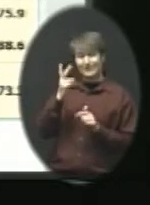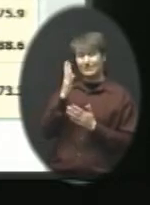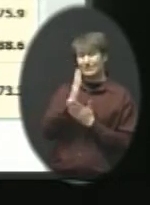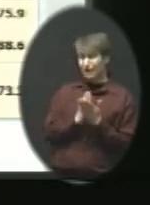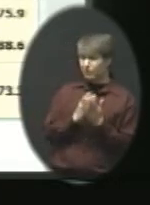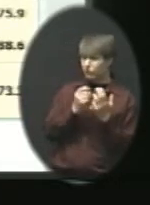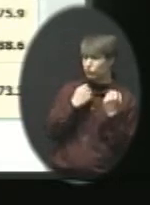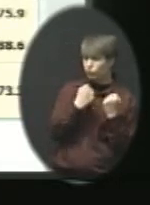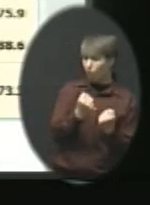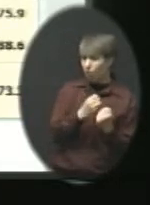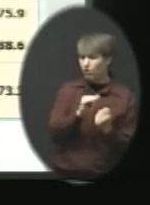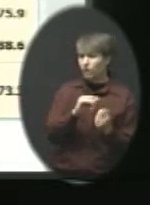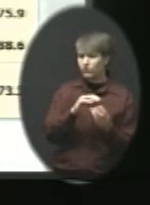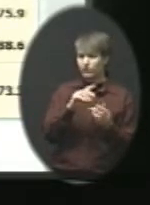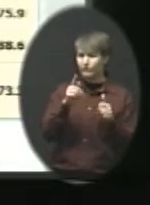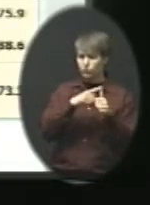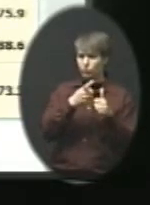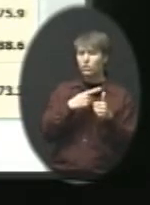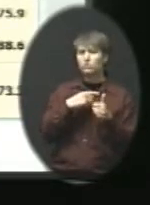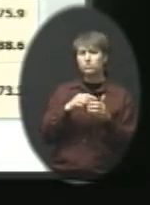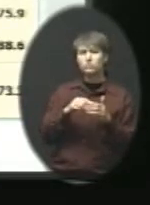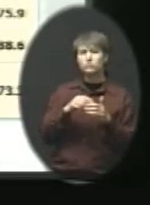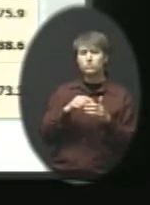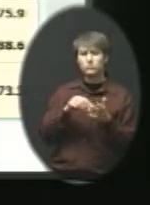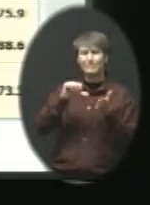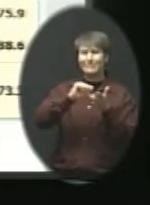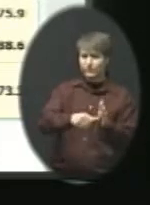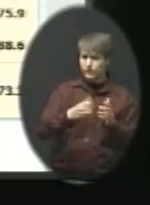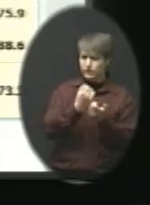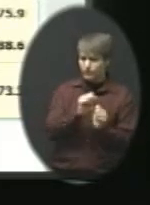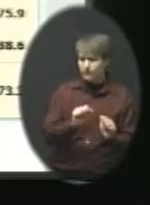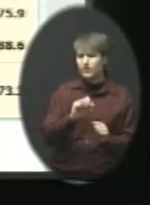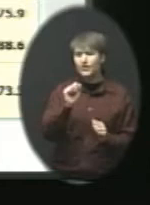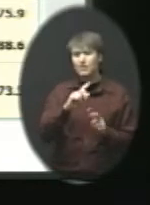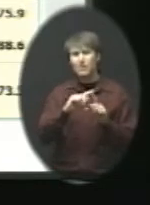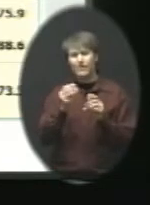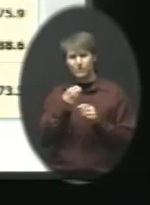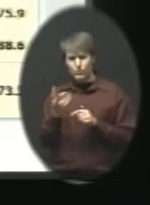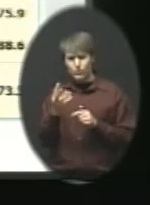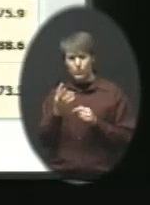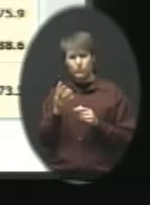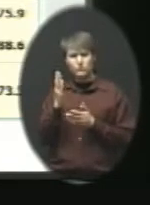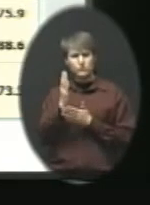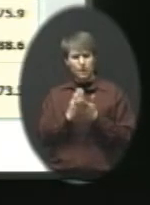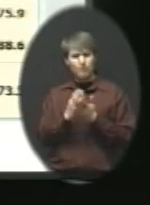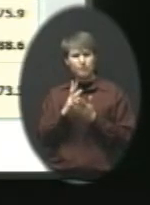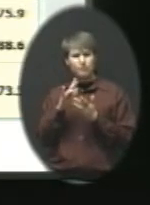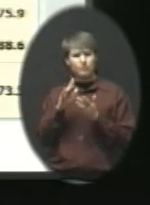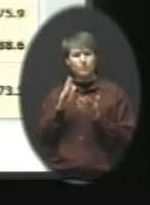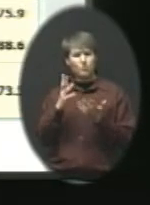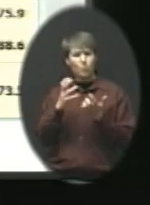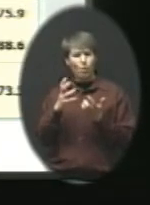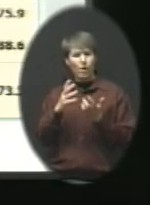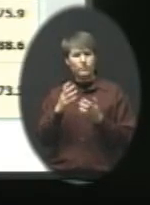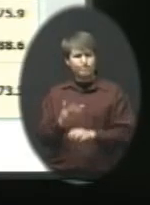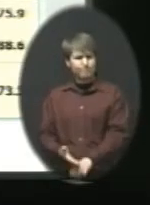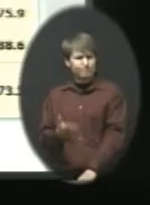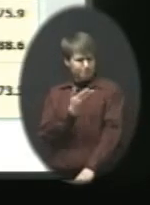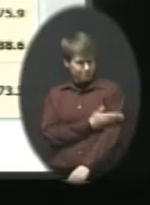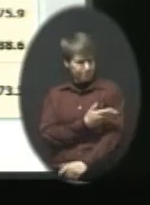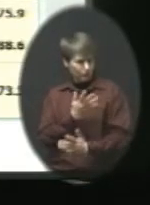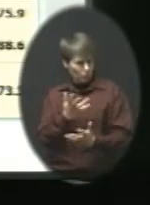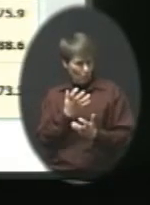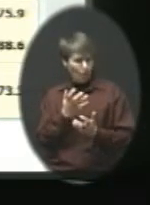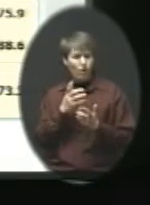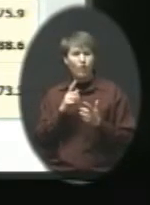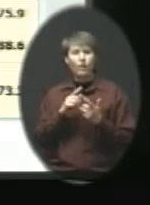strong, such as the first one emphasizes safety, but a few areas are certainly ones that we want to have increased,